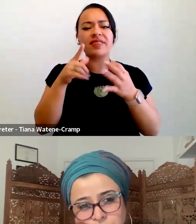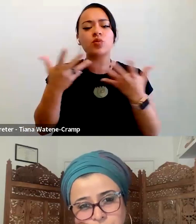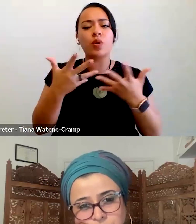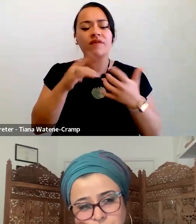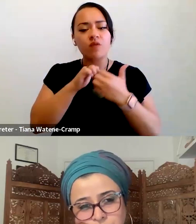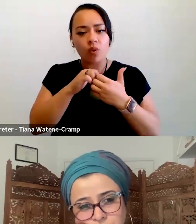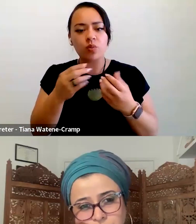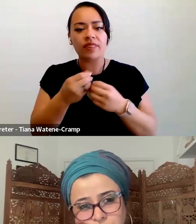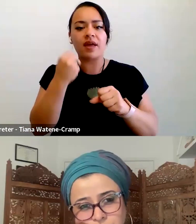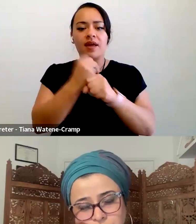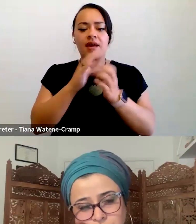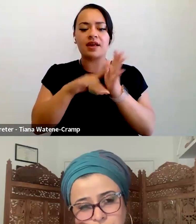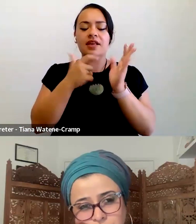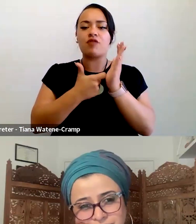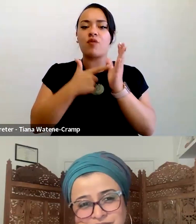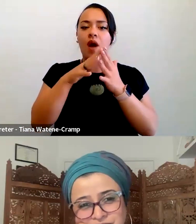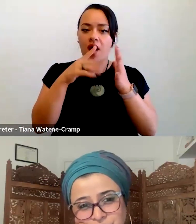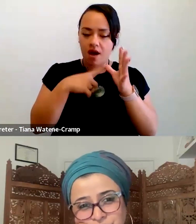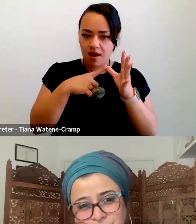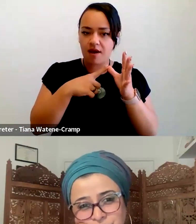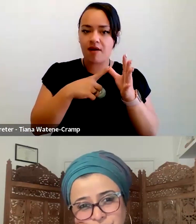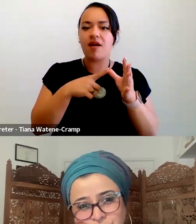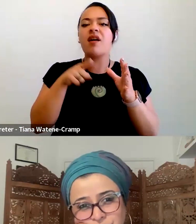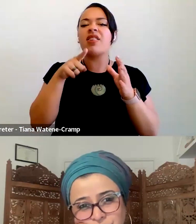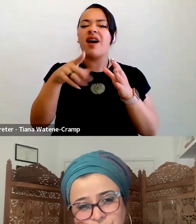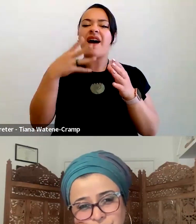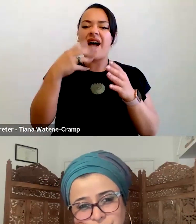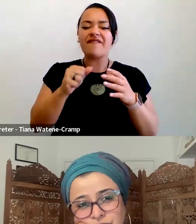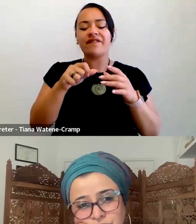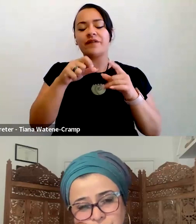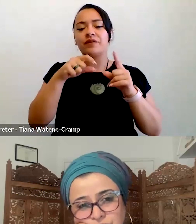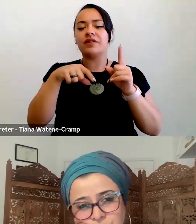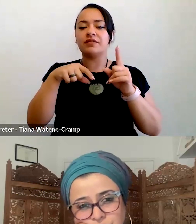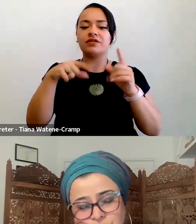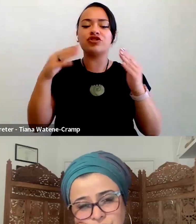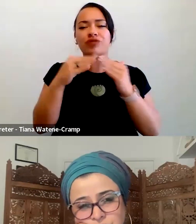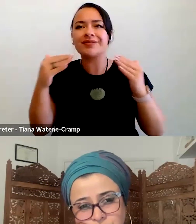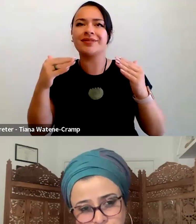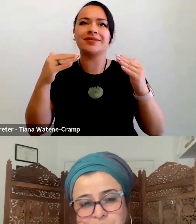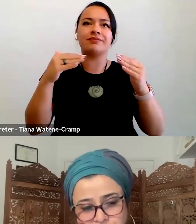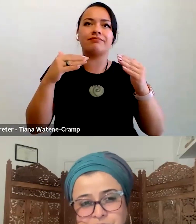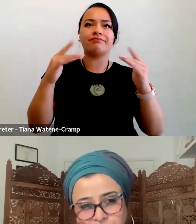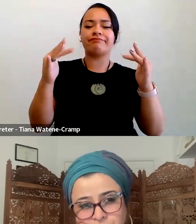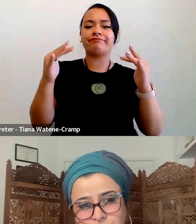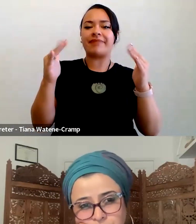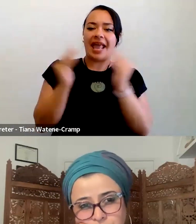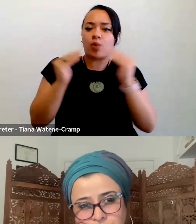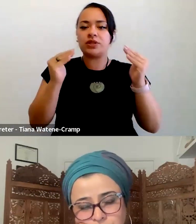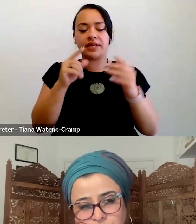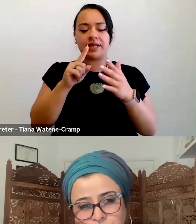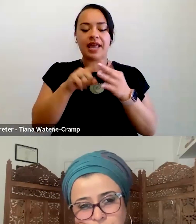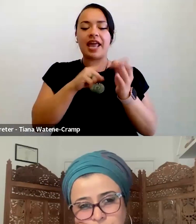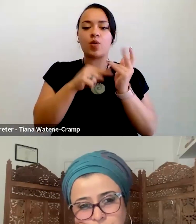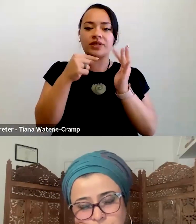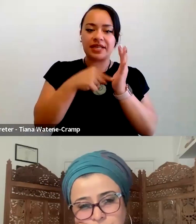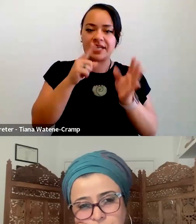developed with them equity action plans. I mean, they can have lots of different names, justice, equity action plans, and we find that they're a